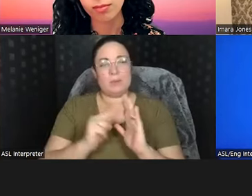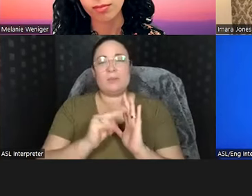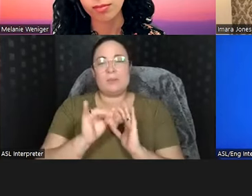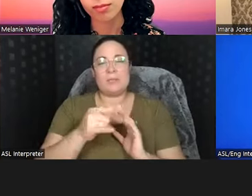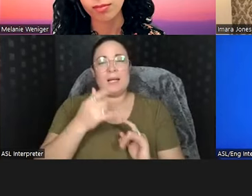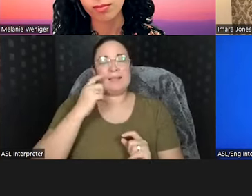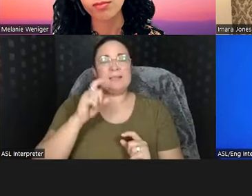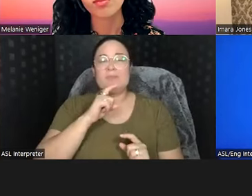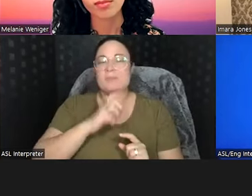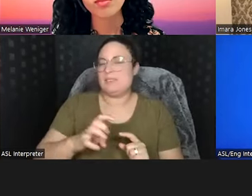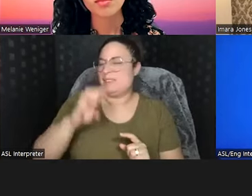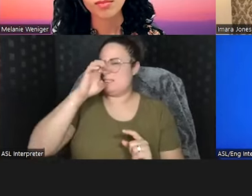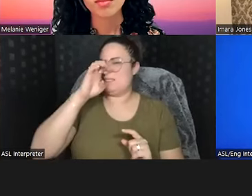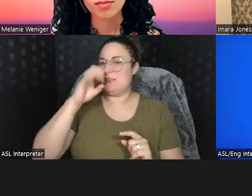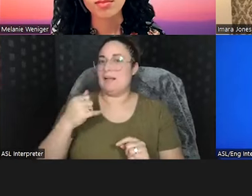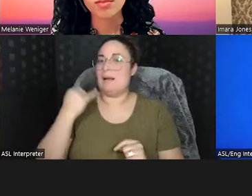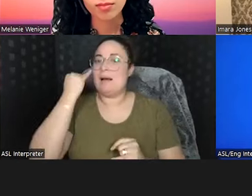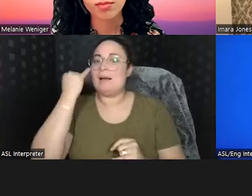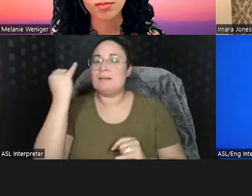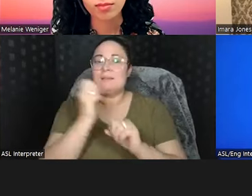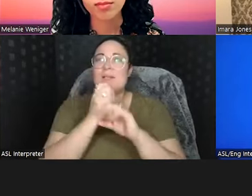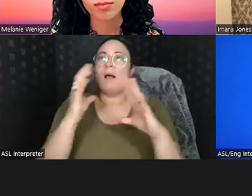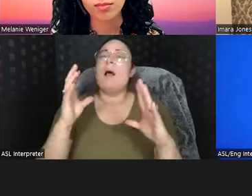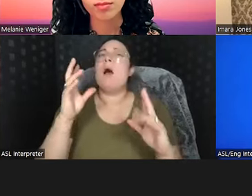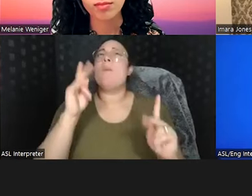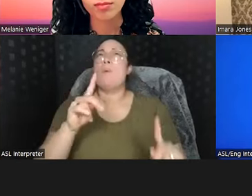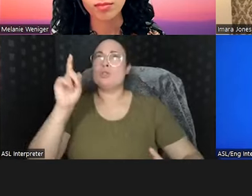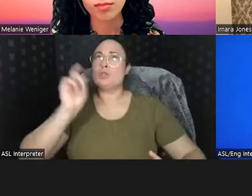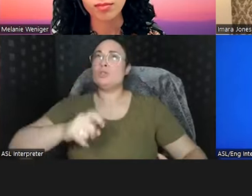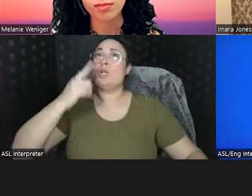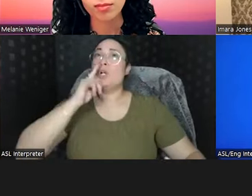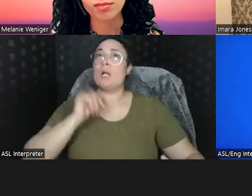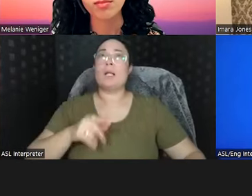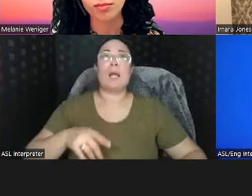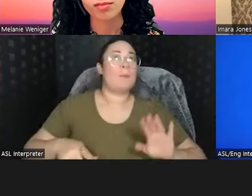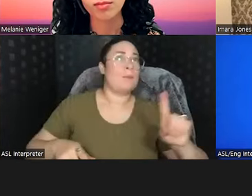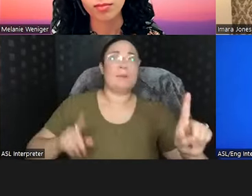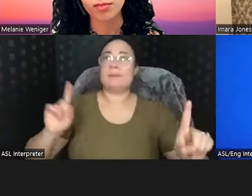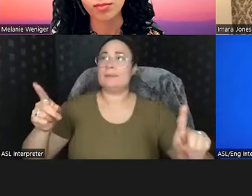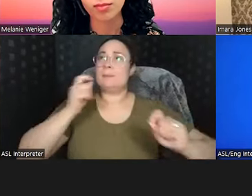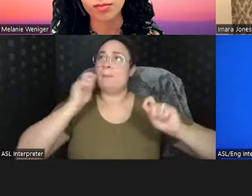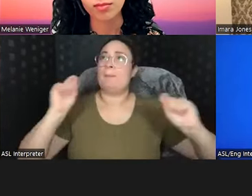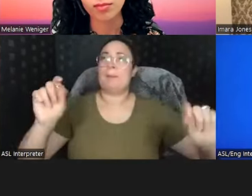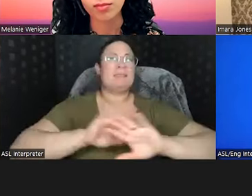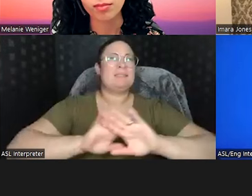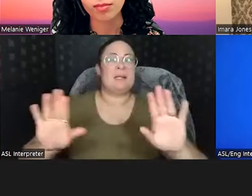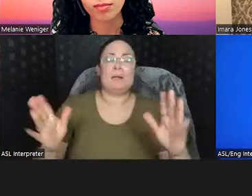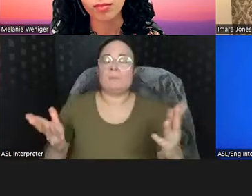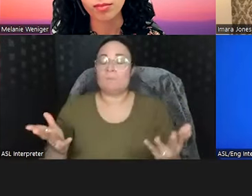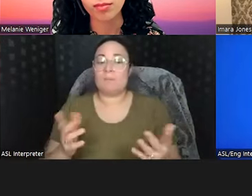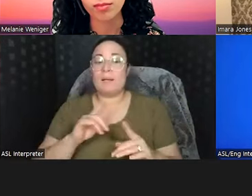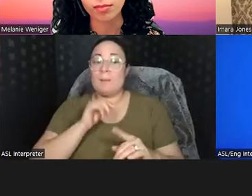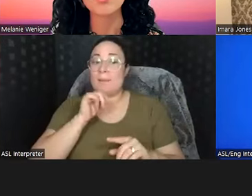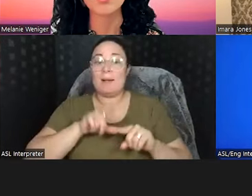rigid ideas of what a person is supposed to look like, regardless of what a person's actual